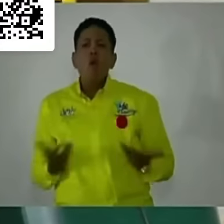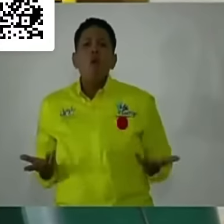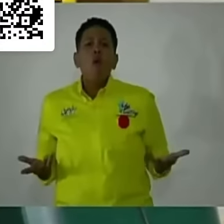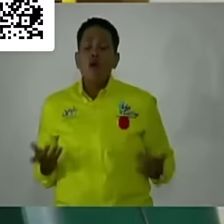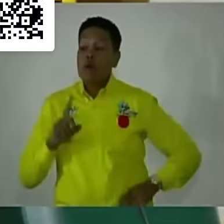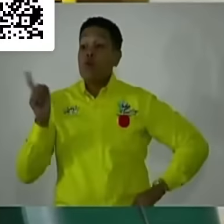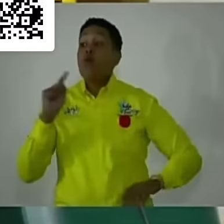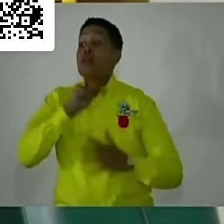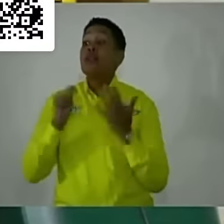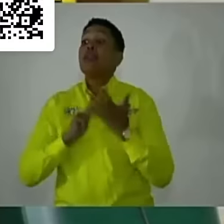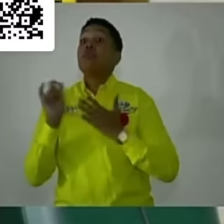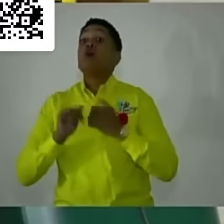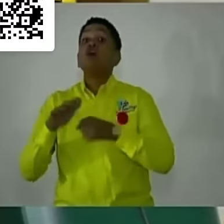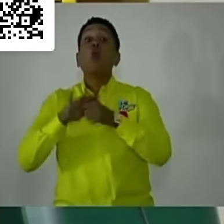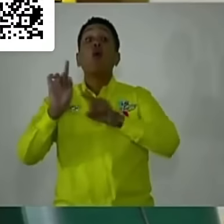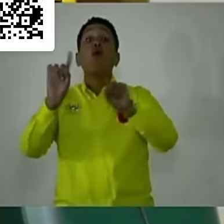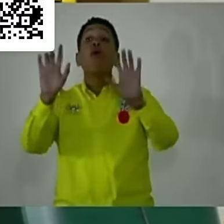were these projects?